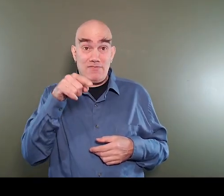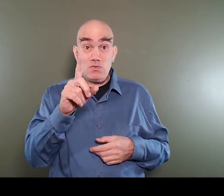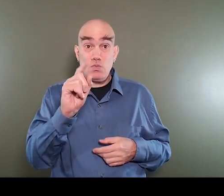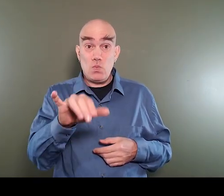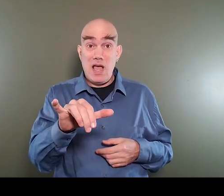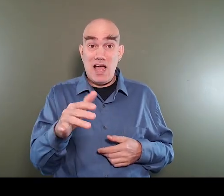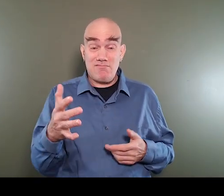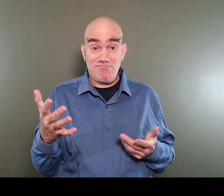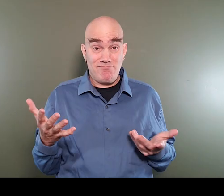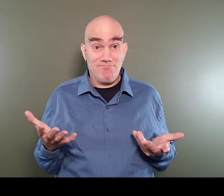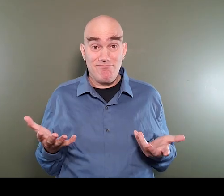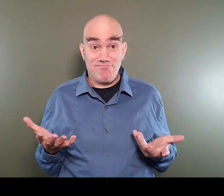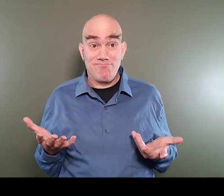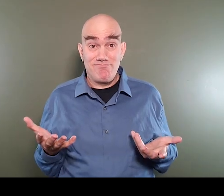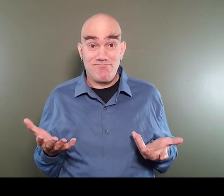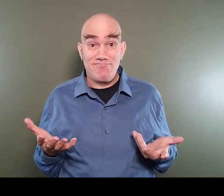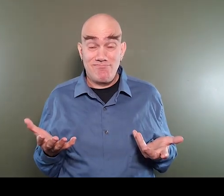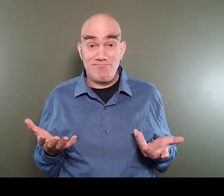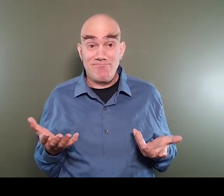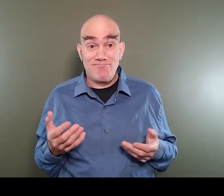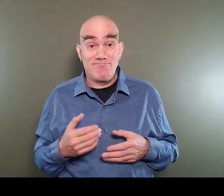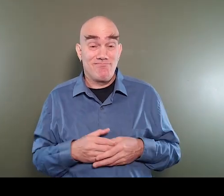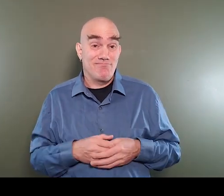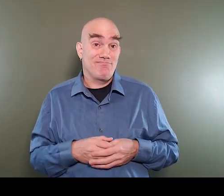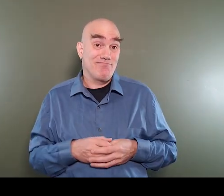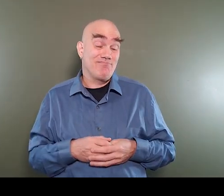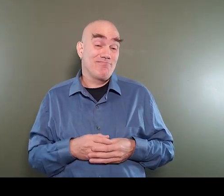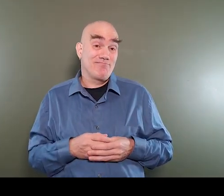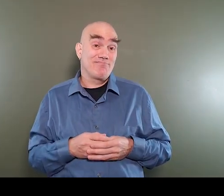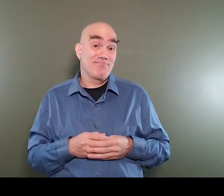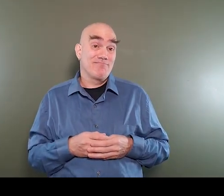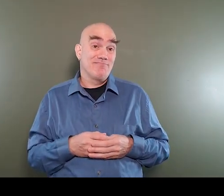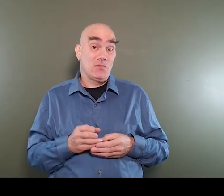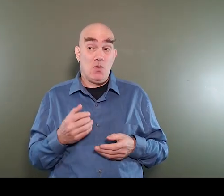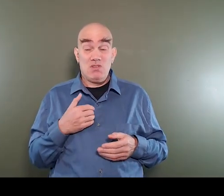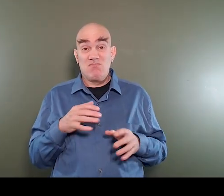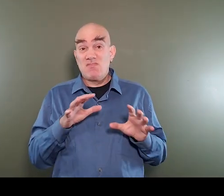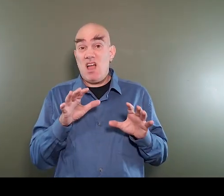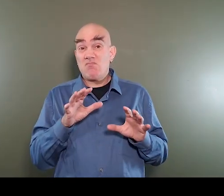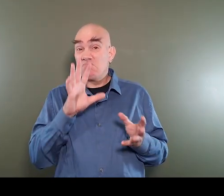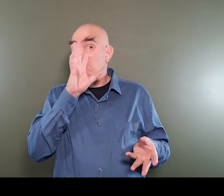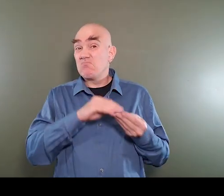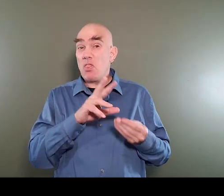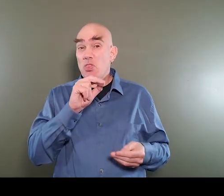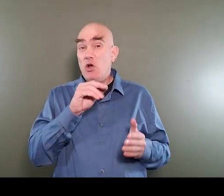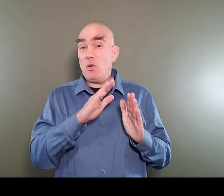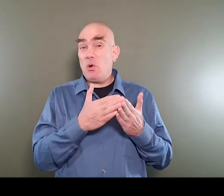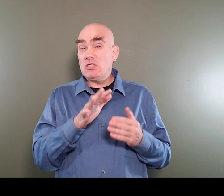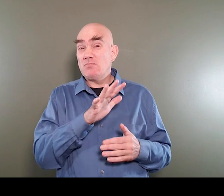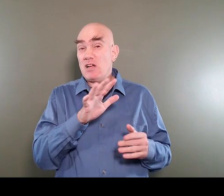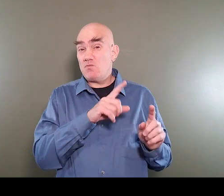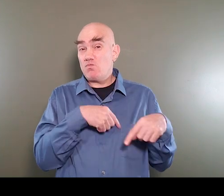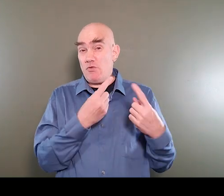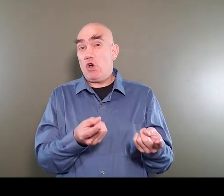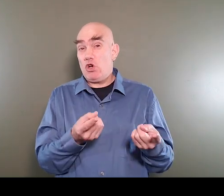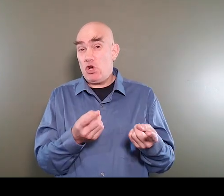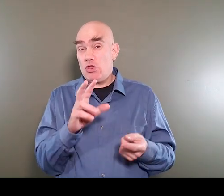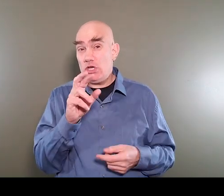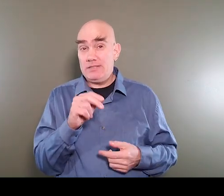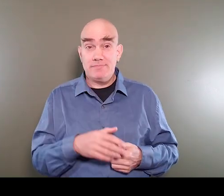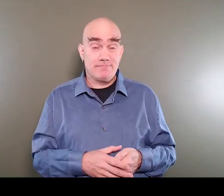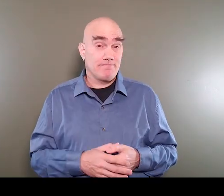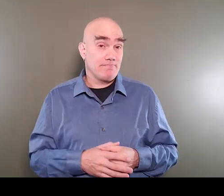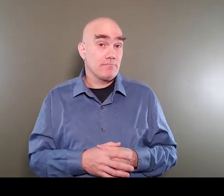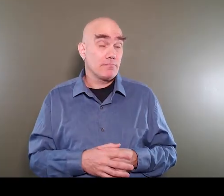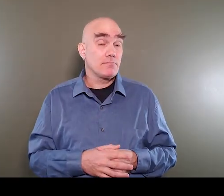like, yes, we think it's a good idea for you to do that. So we've done about 30 books